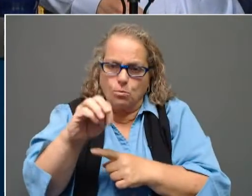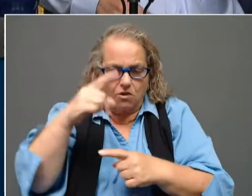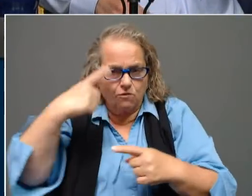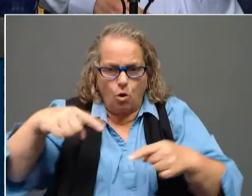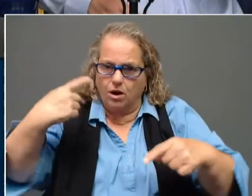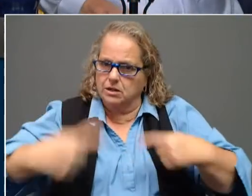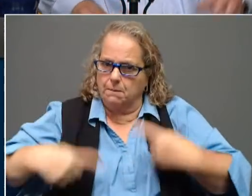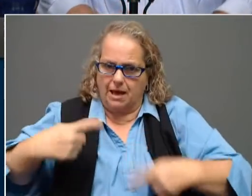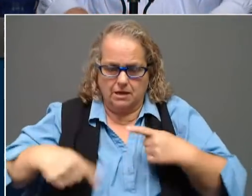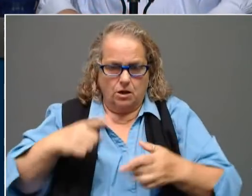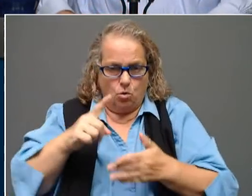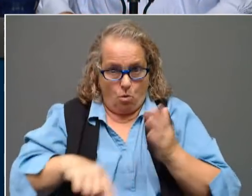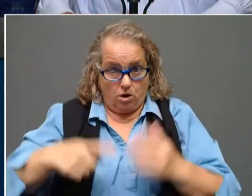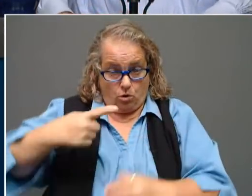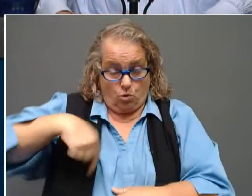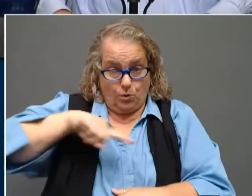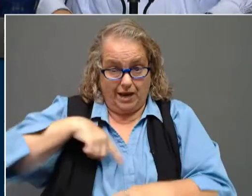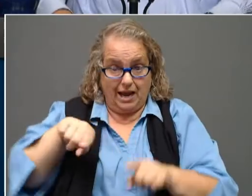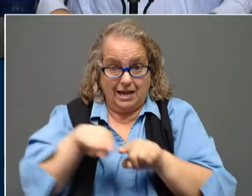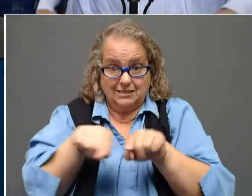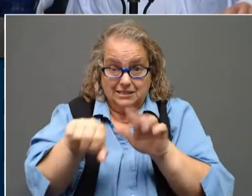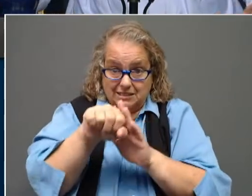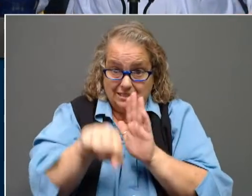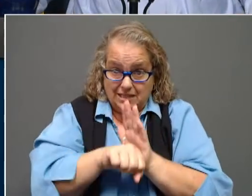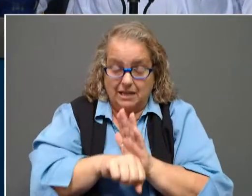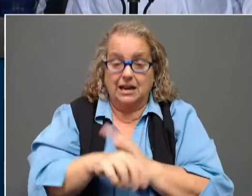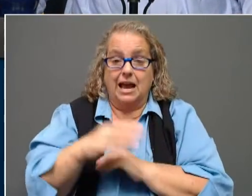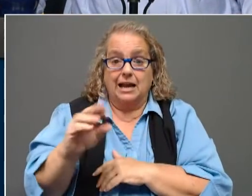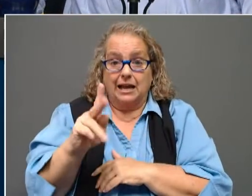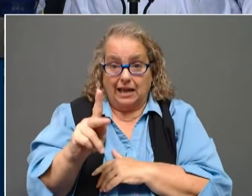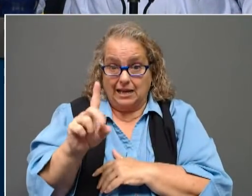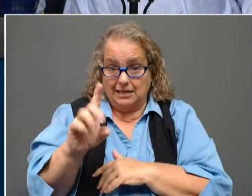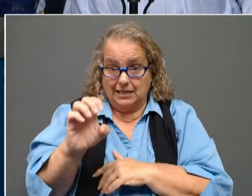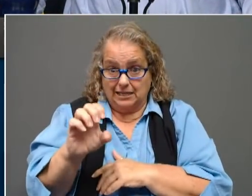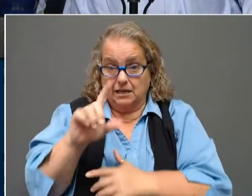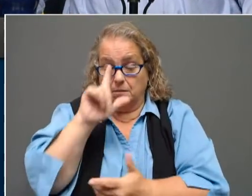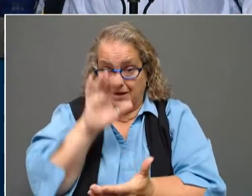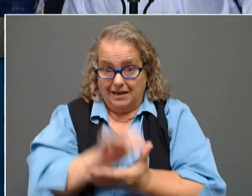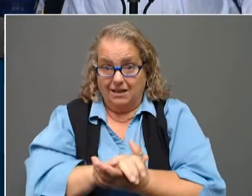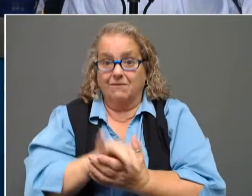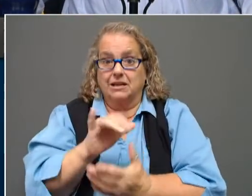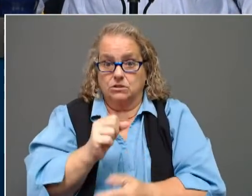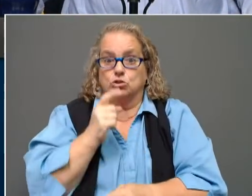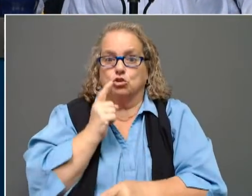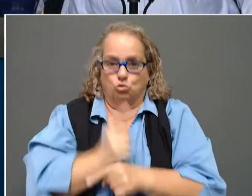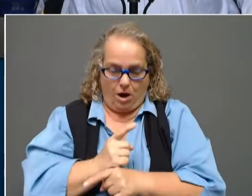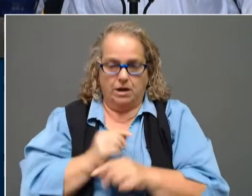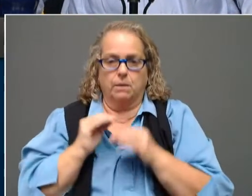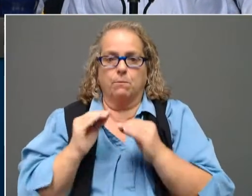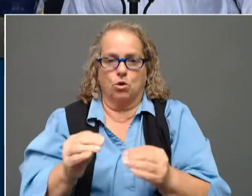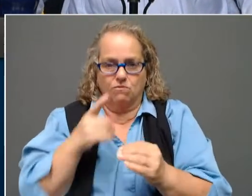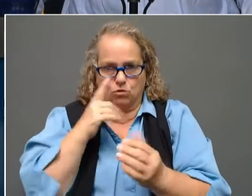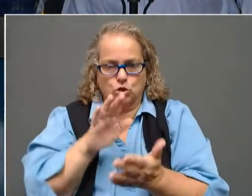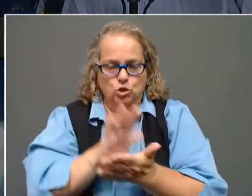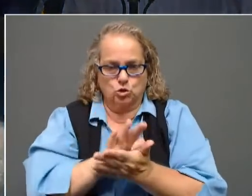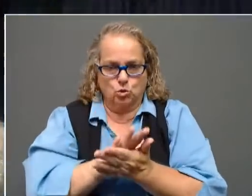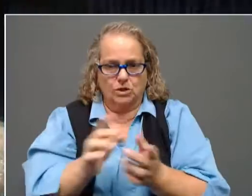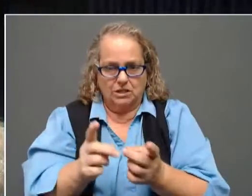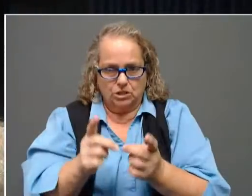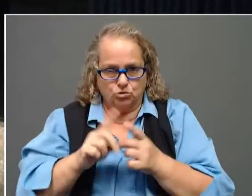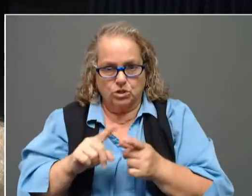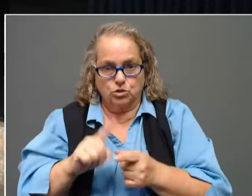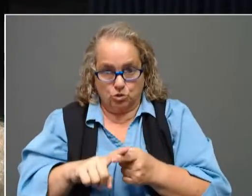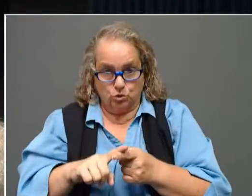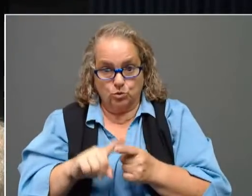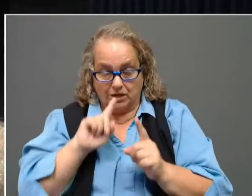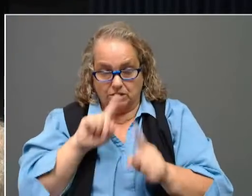state, as well as KDE, believe is the right move for school districts to make. With that,